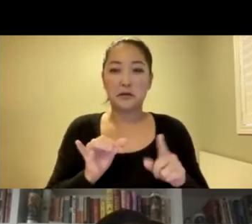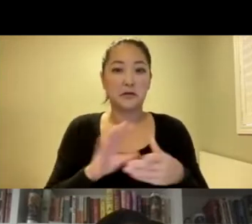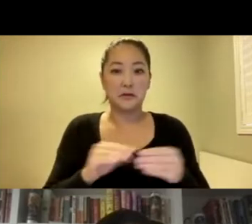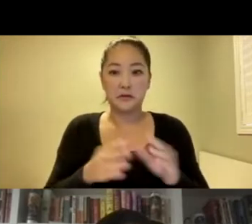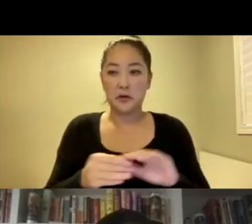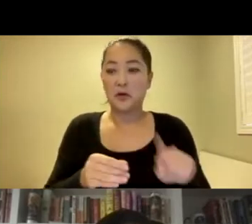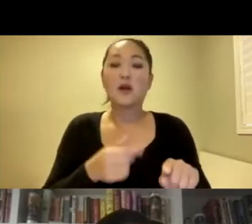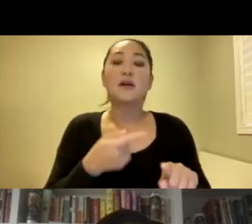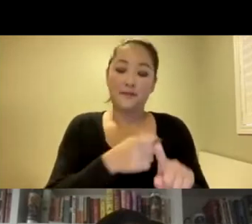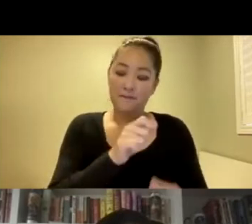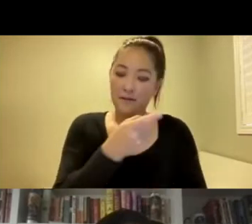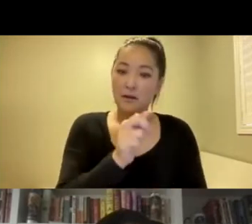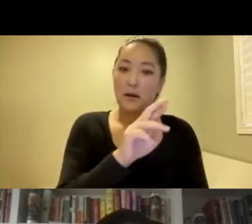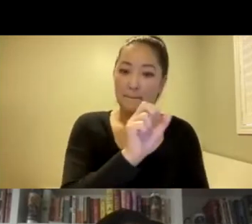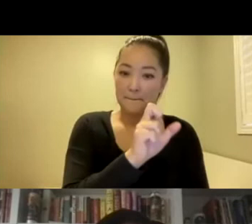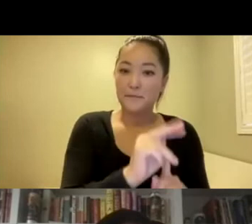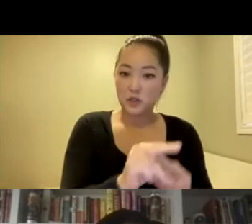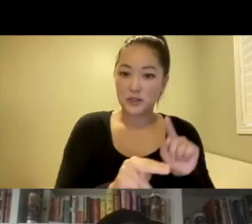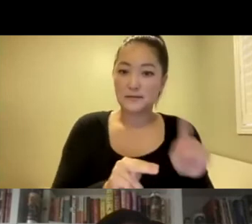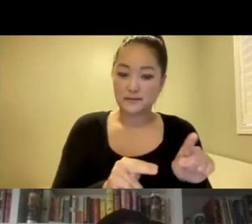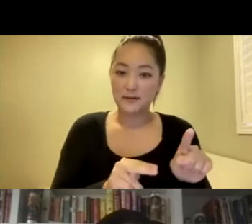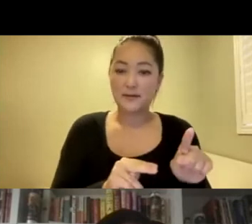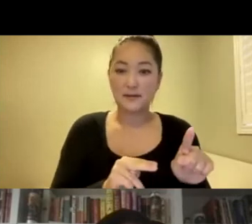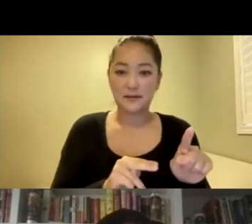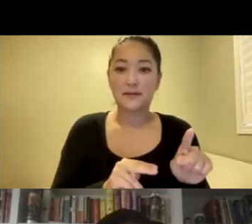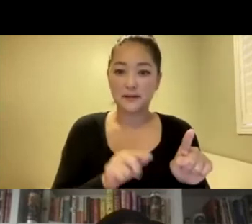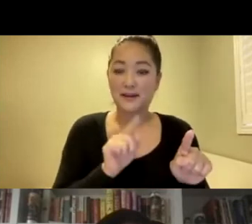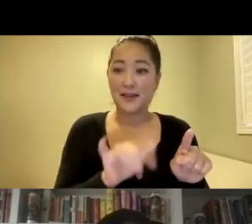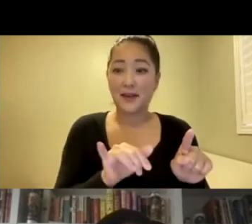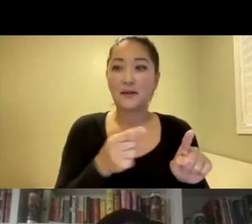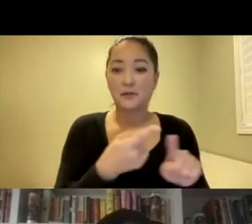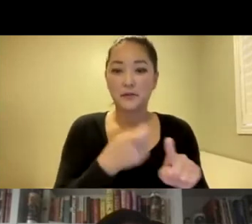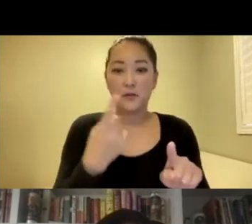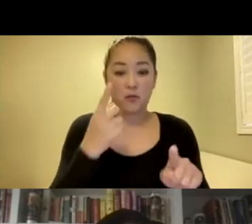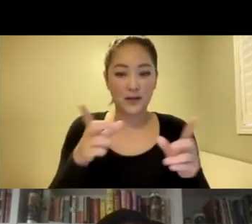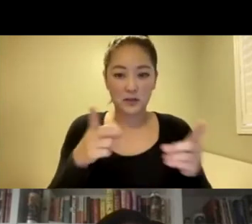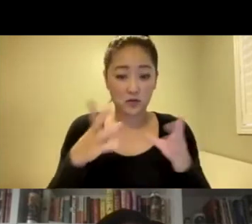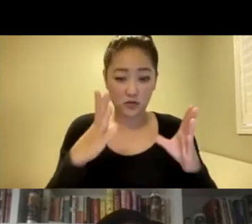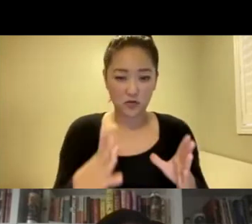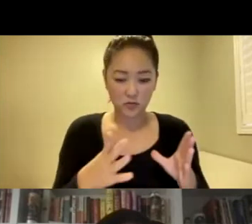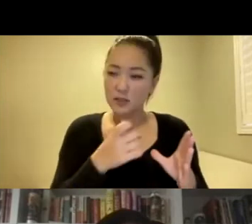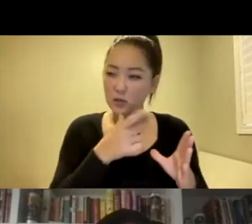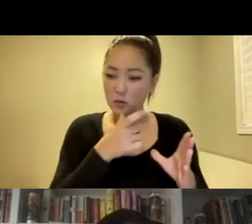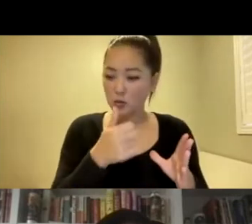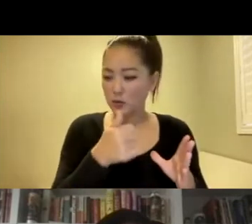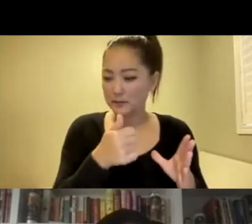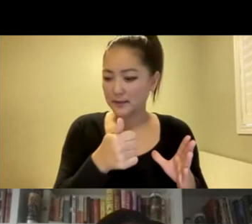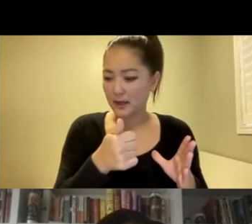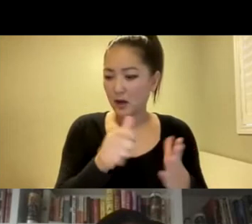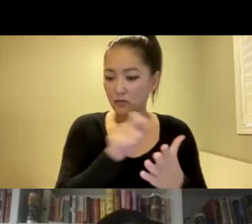Persian Mirror, the website that I created. There was an inspiring writer-director that was writing a short